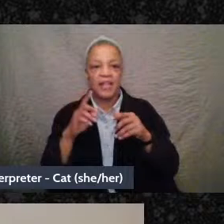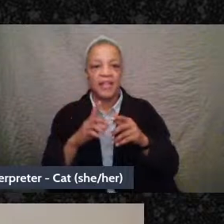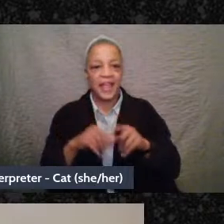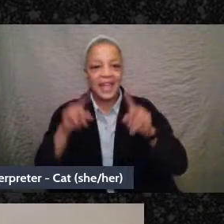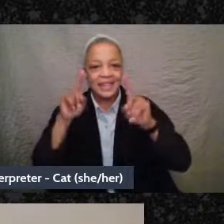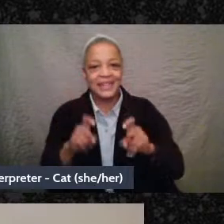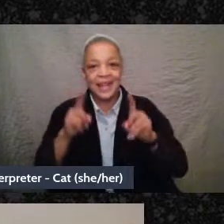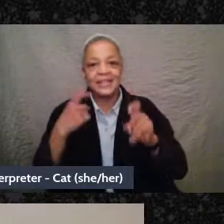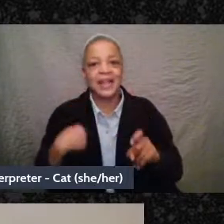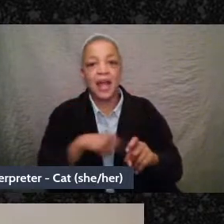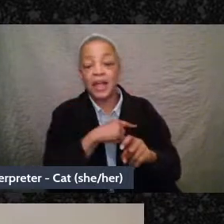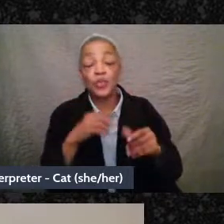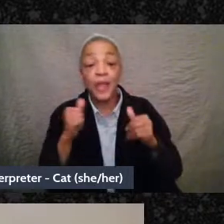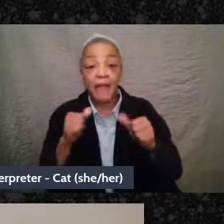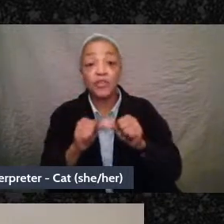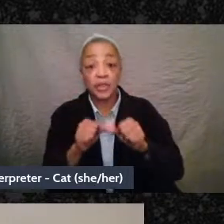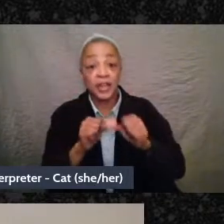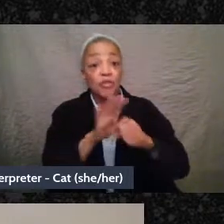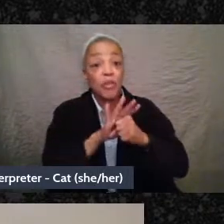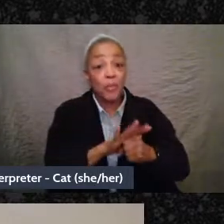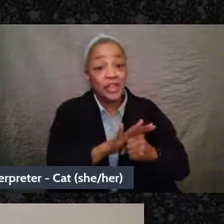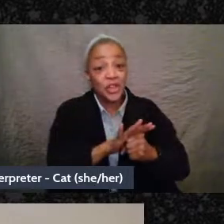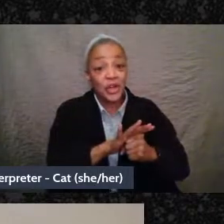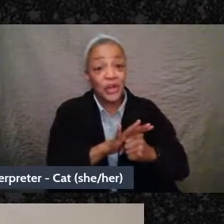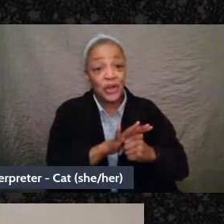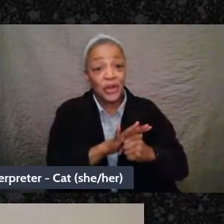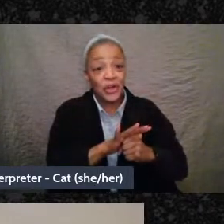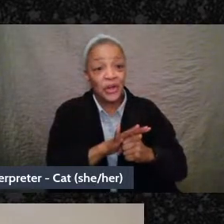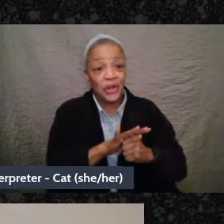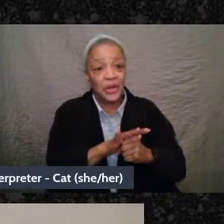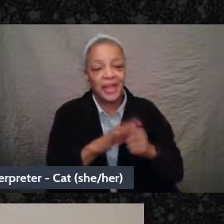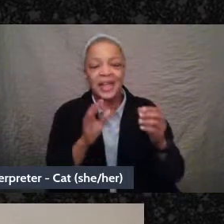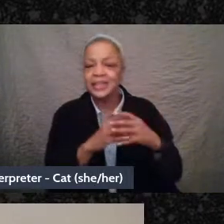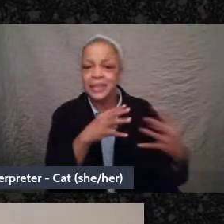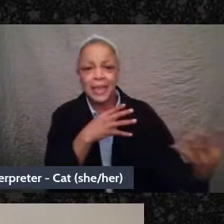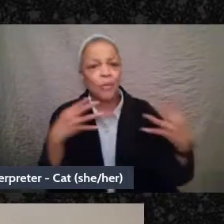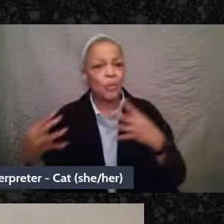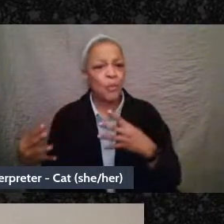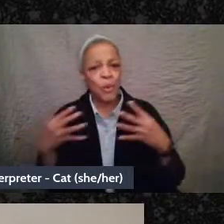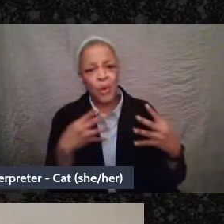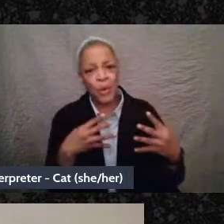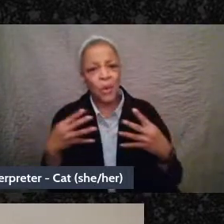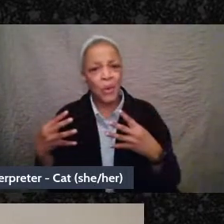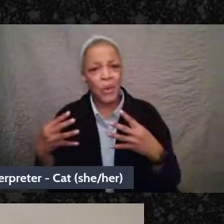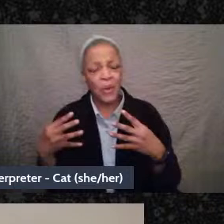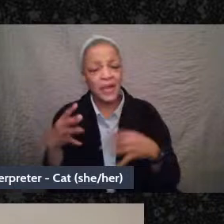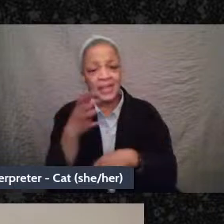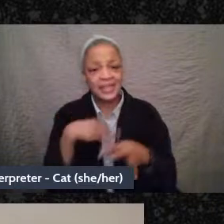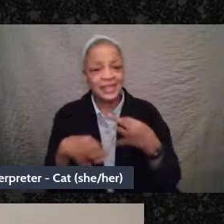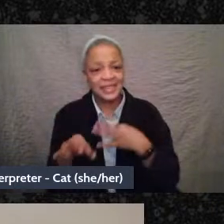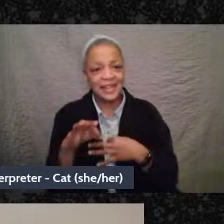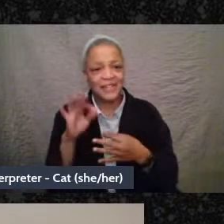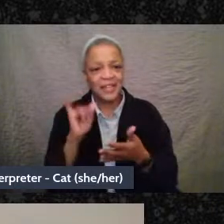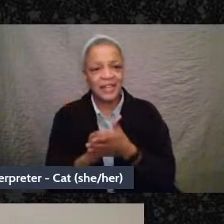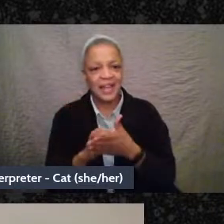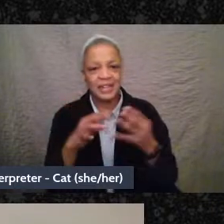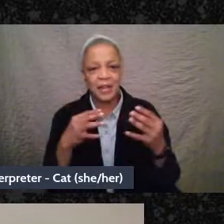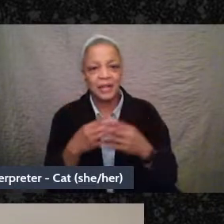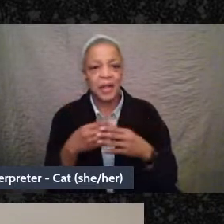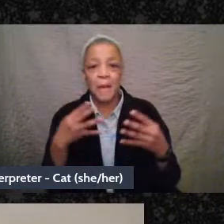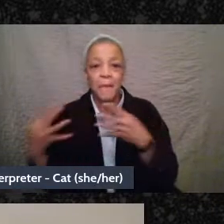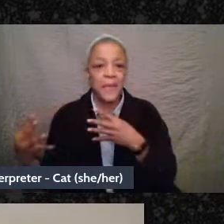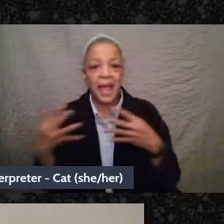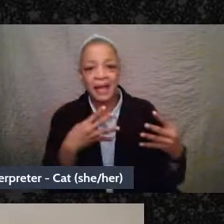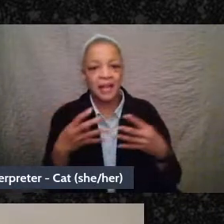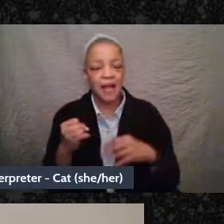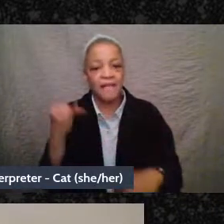to be like, no, the pressure. I just really like, it's warfare. It's like, instead of that, it's like a battle of ideas. I feel like that's just